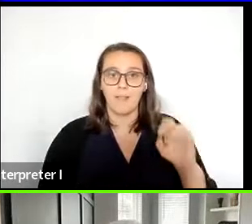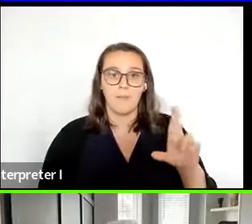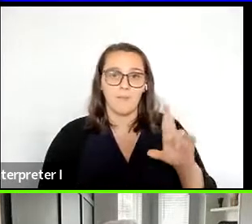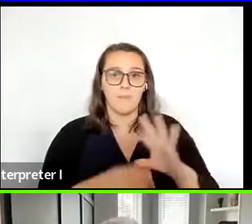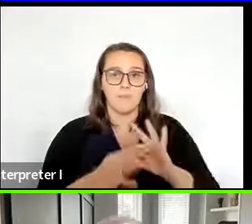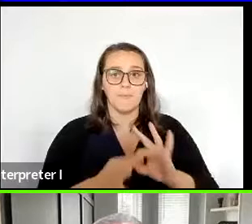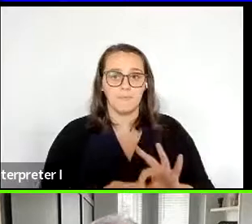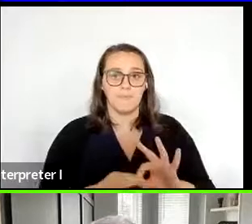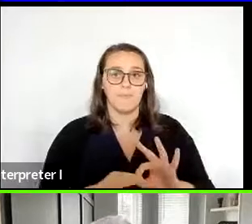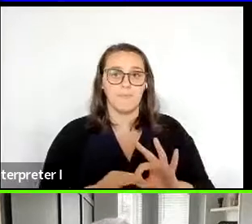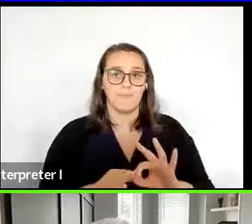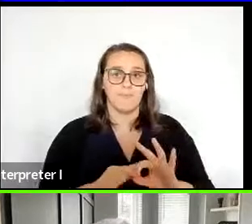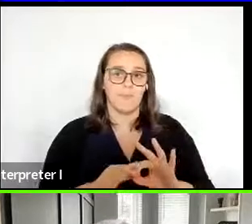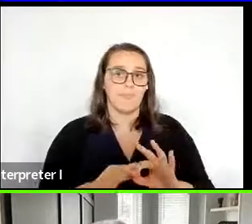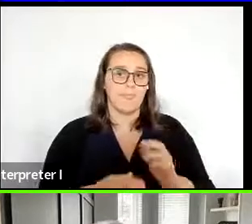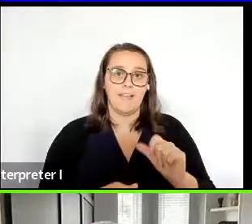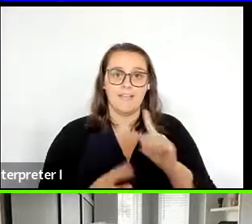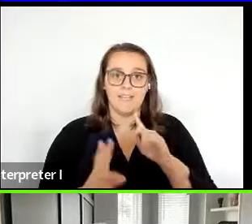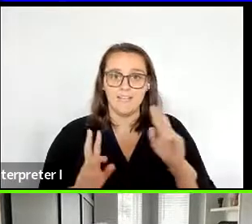so choose.